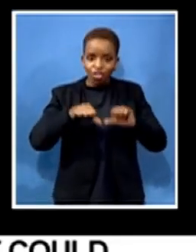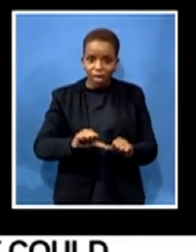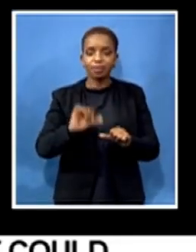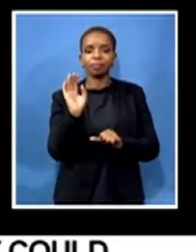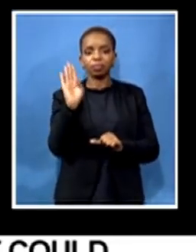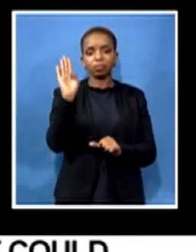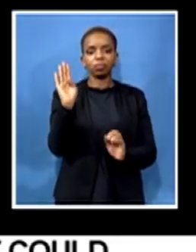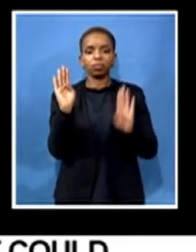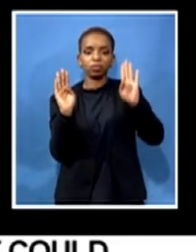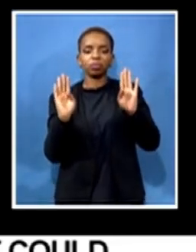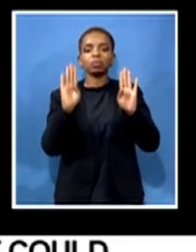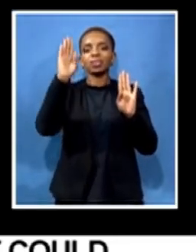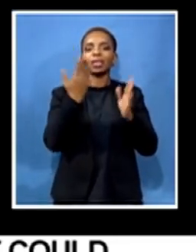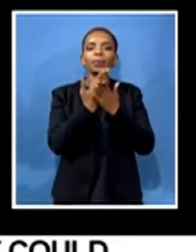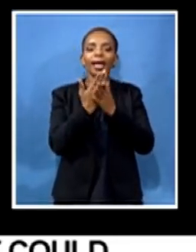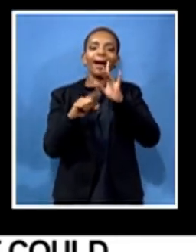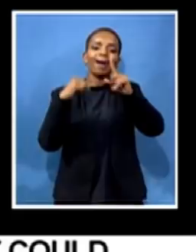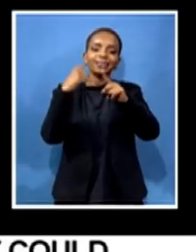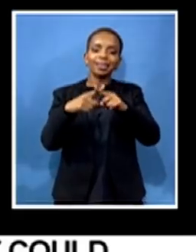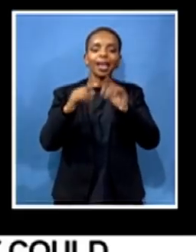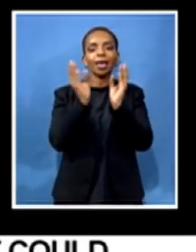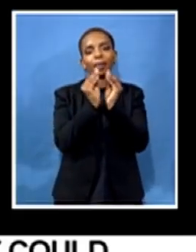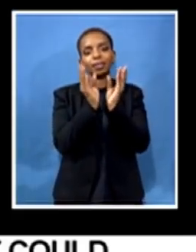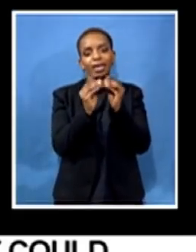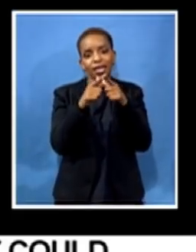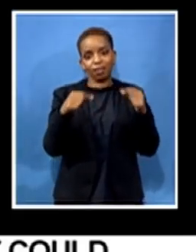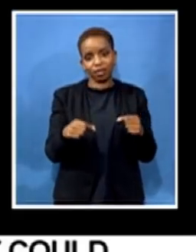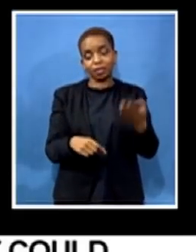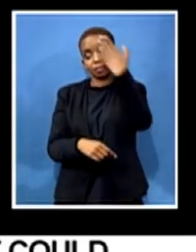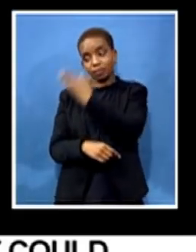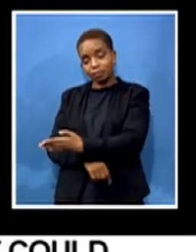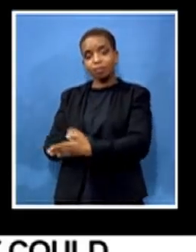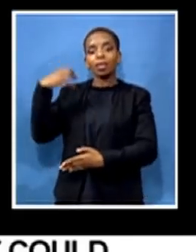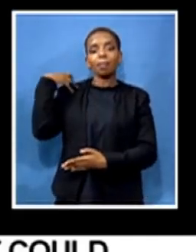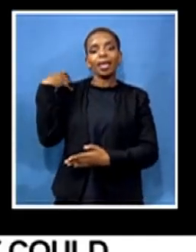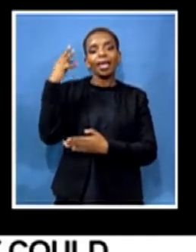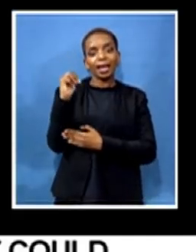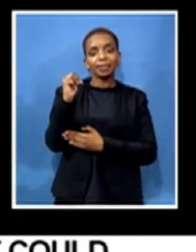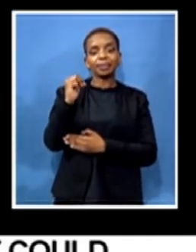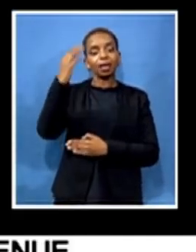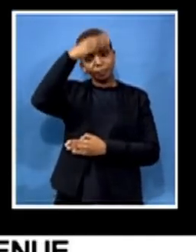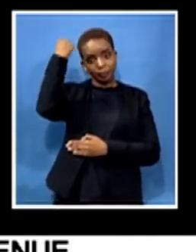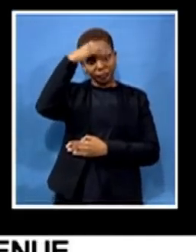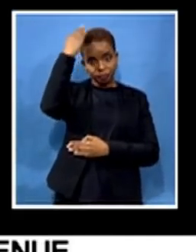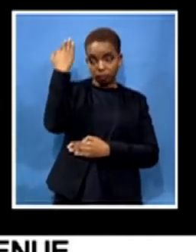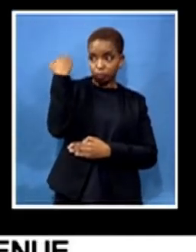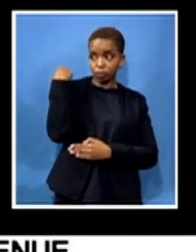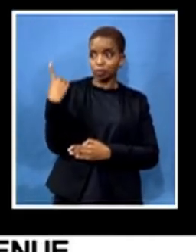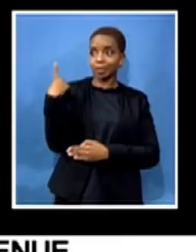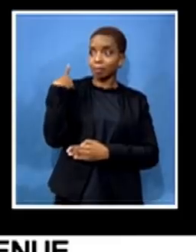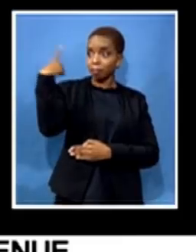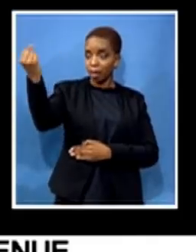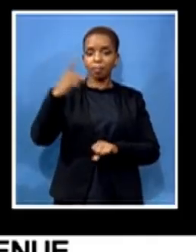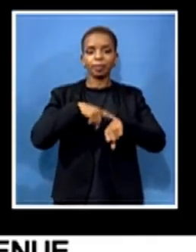The Honourable Dlamini-Zuma will be excused at 12. So can we allow the presentation of the